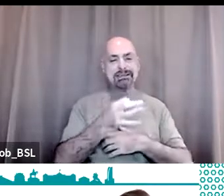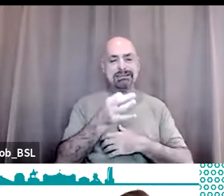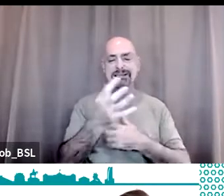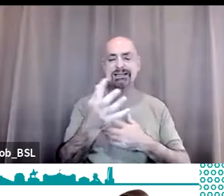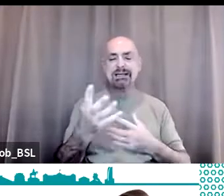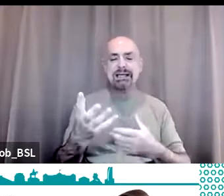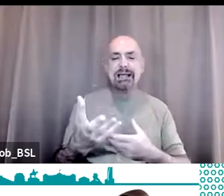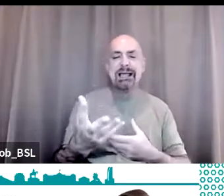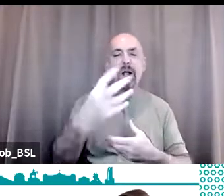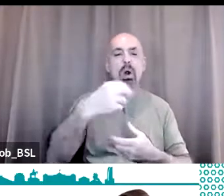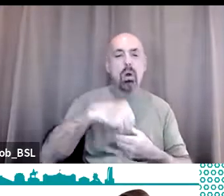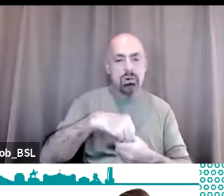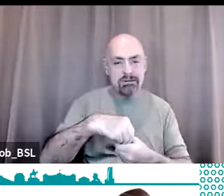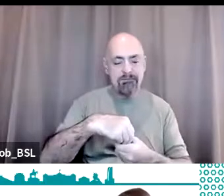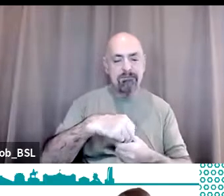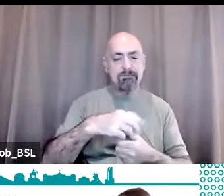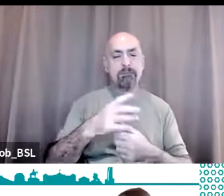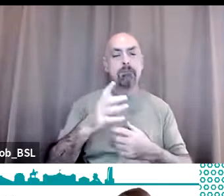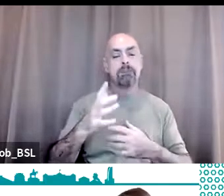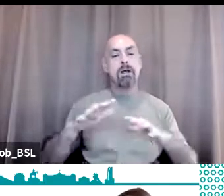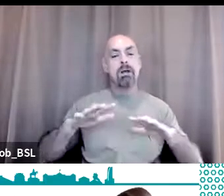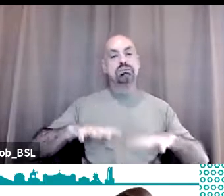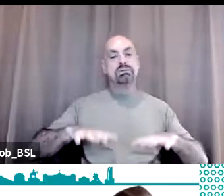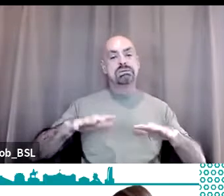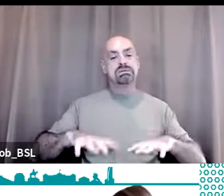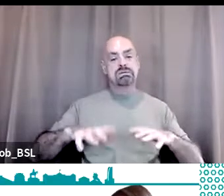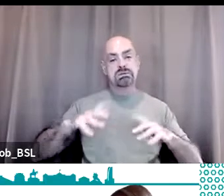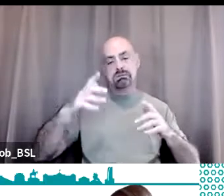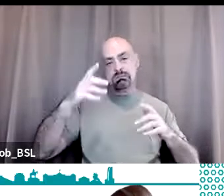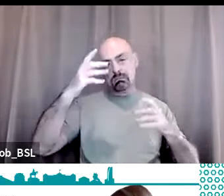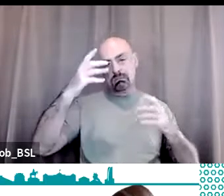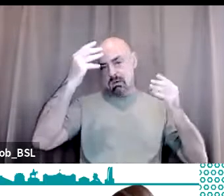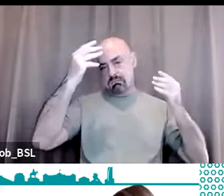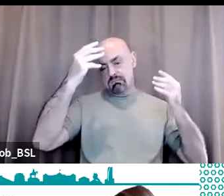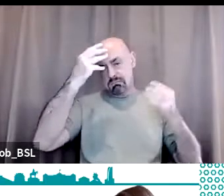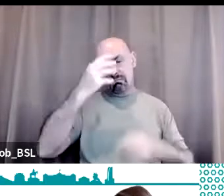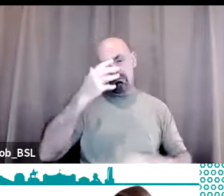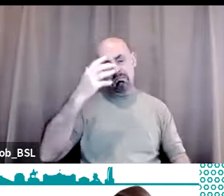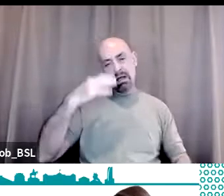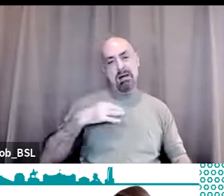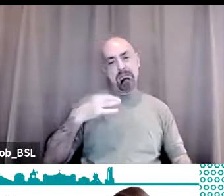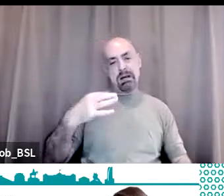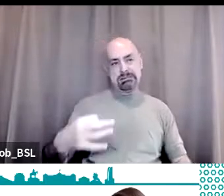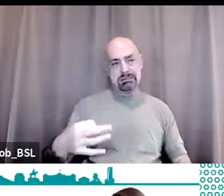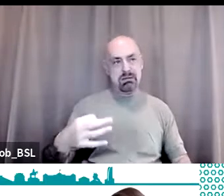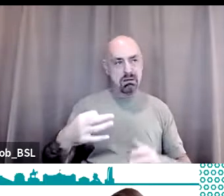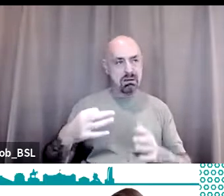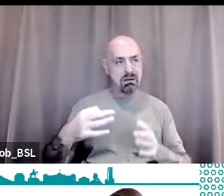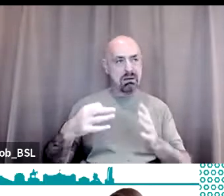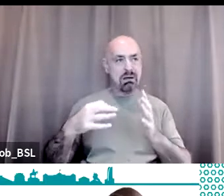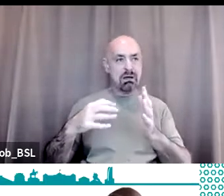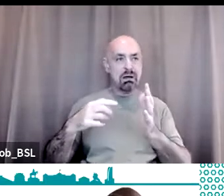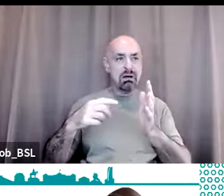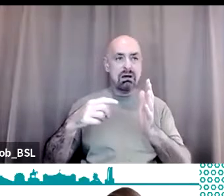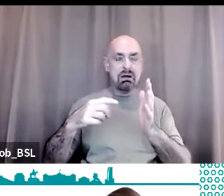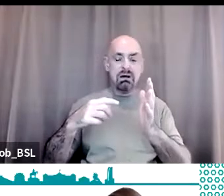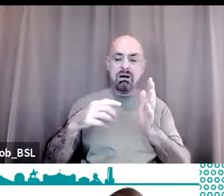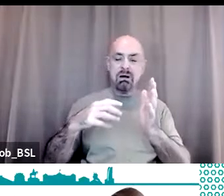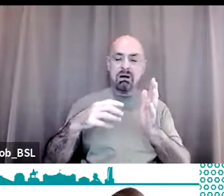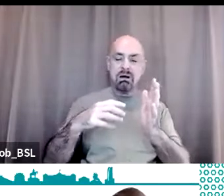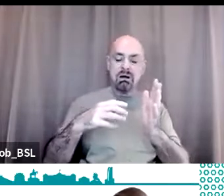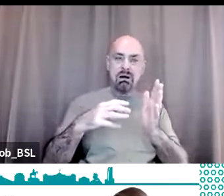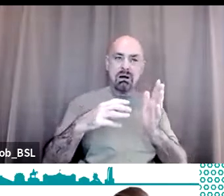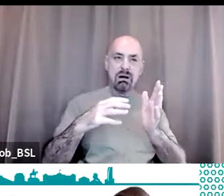We'll be hearing this morning from the British Ambassador to Mongolia first, and his welcoming remarks will